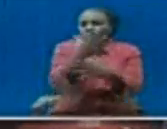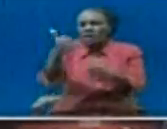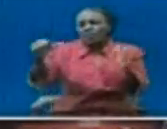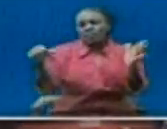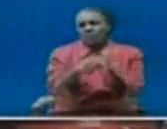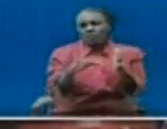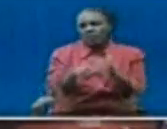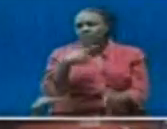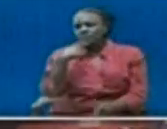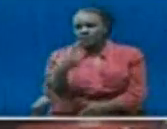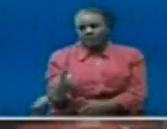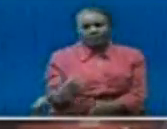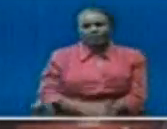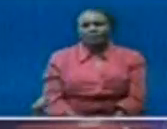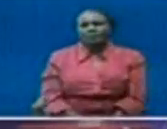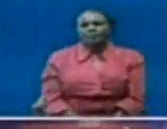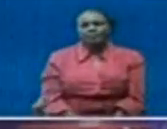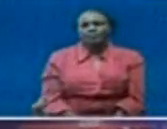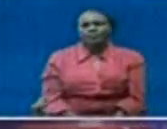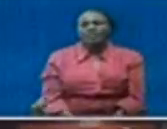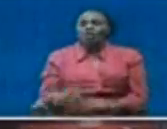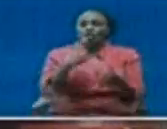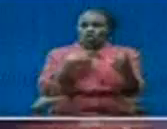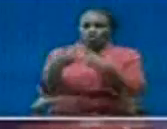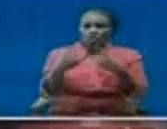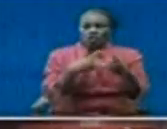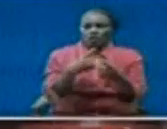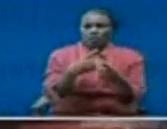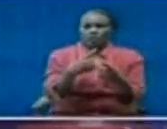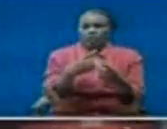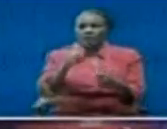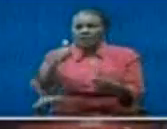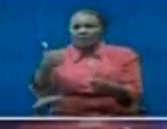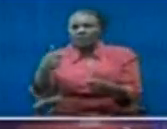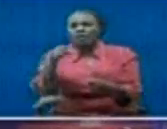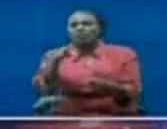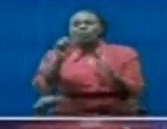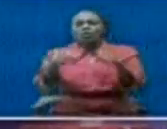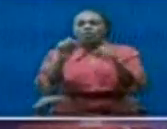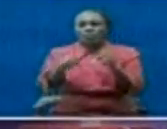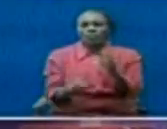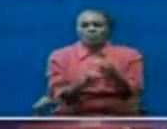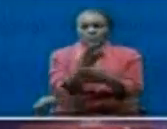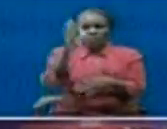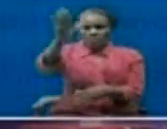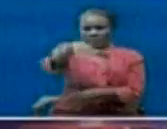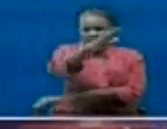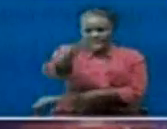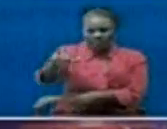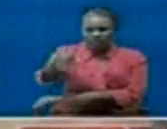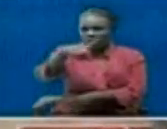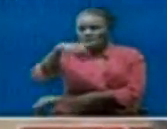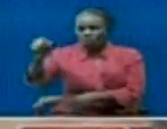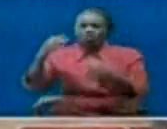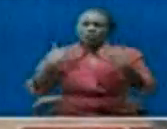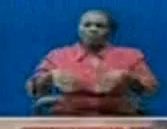you mentioned a million votes, because we're talking about Article 257, which says you don't have to, you can circumvent Parliament. Yes. Go to the